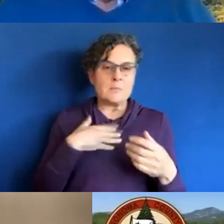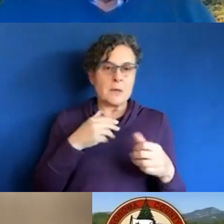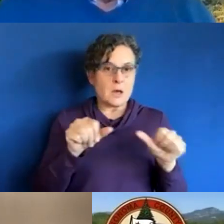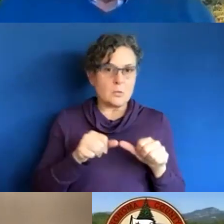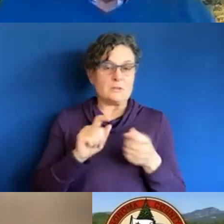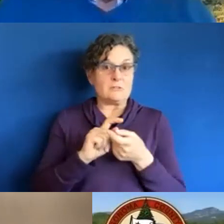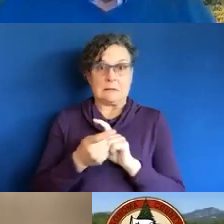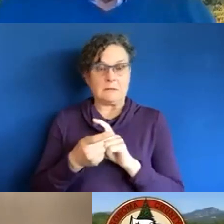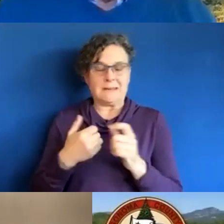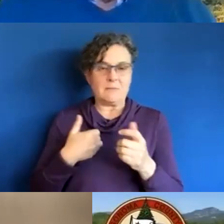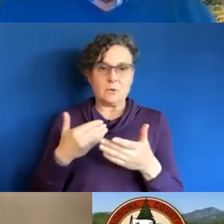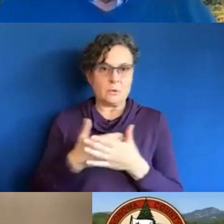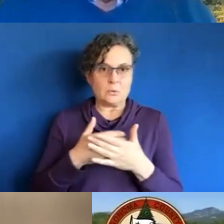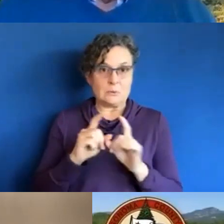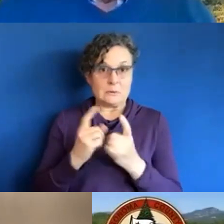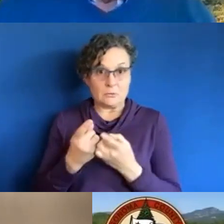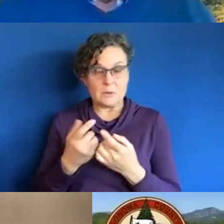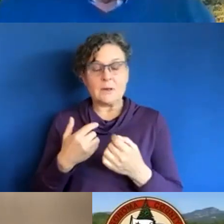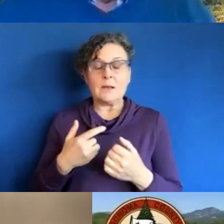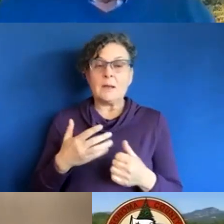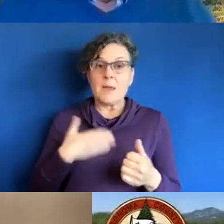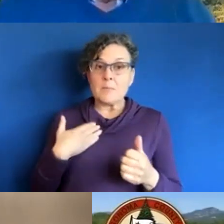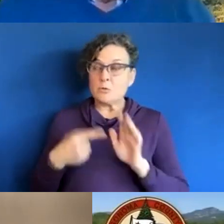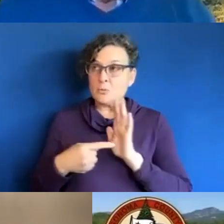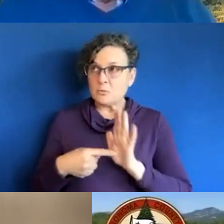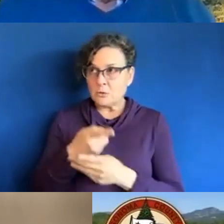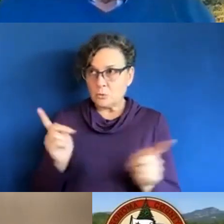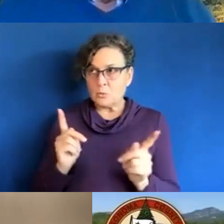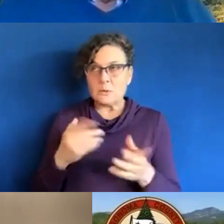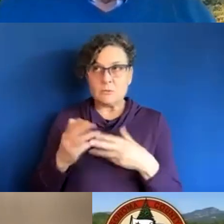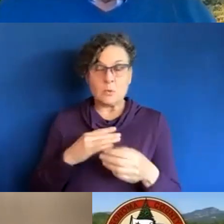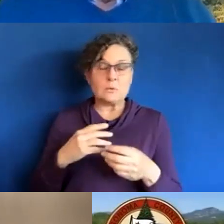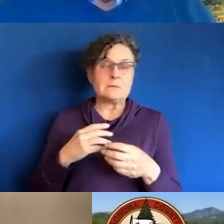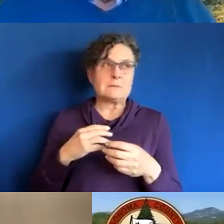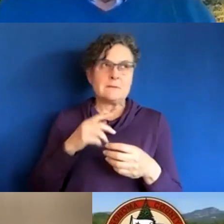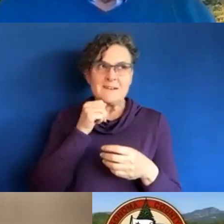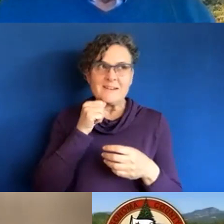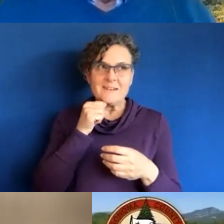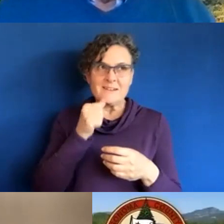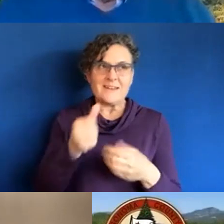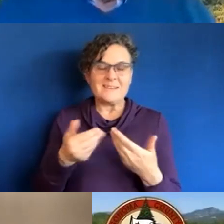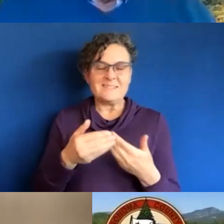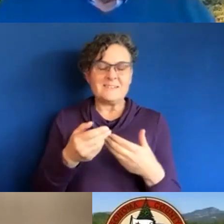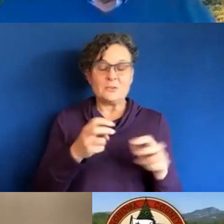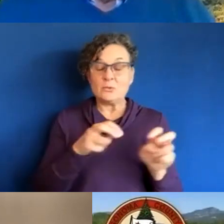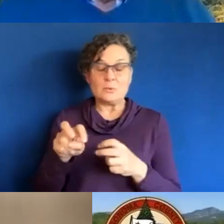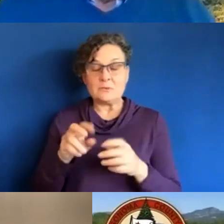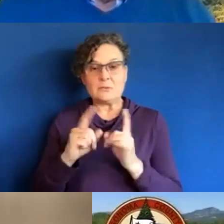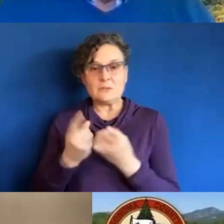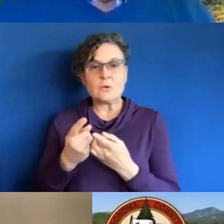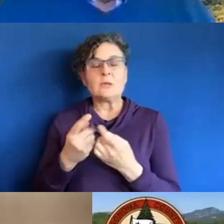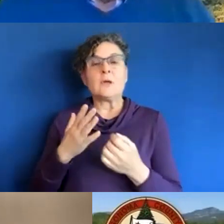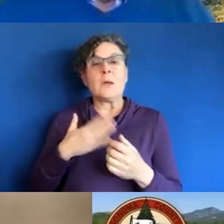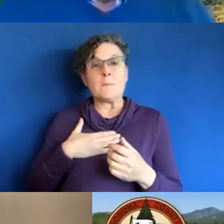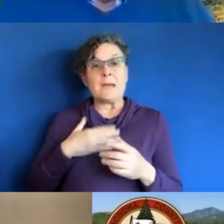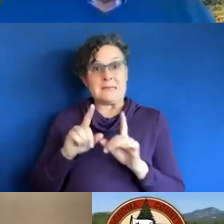first time. So even though I'm proud to represent you, even though this is a difficult time, my district goes all the way up to Cloverdale, comes